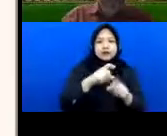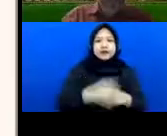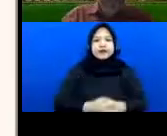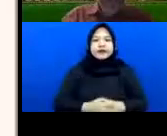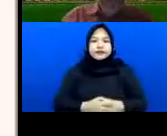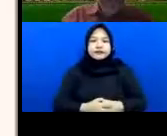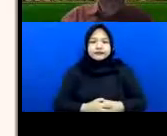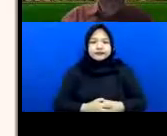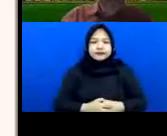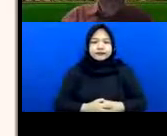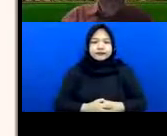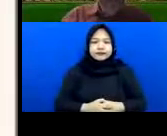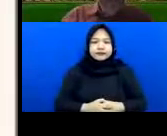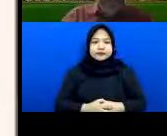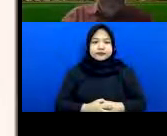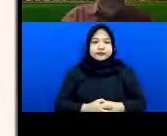groups.